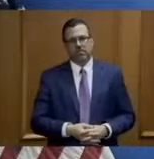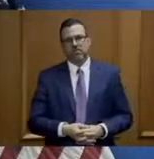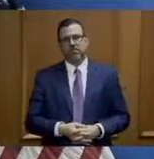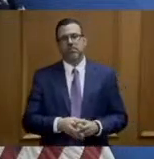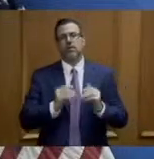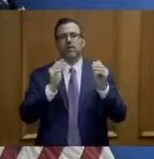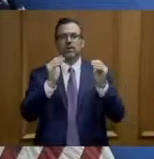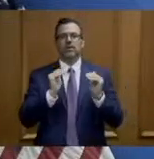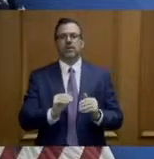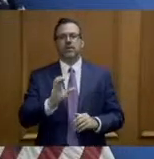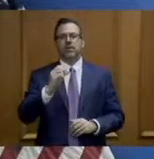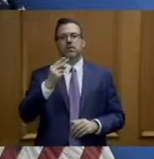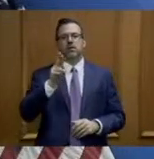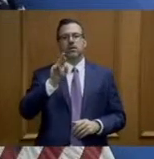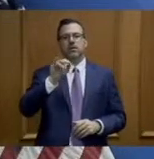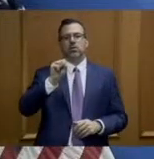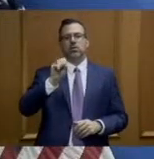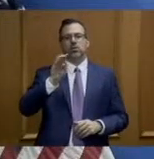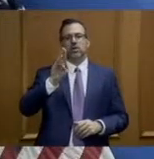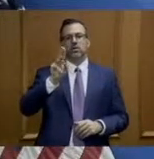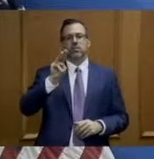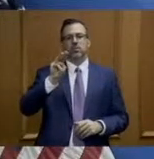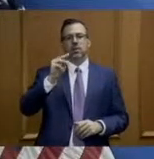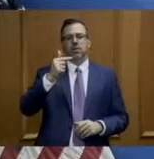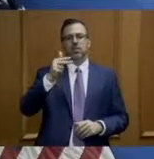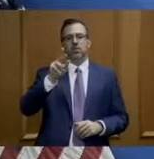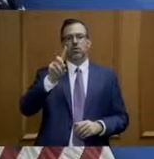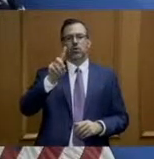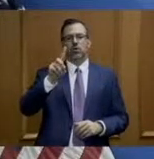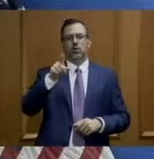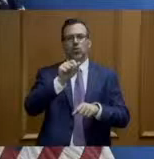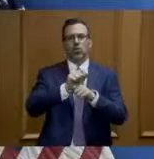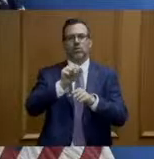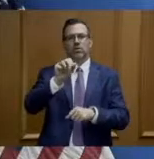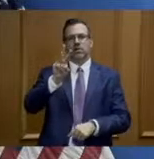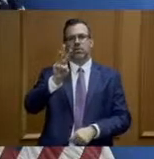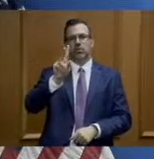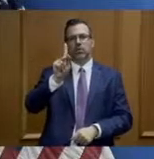Next, we'll go to Chris Bungard with WKRN. Chris, your line is open.